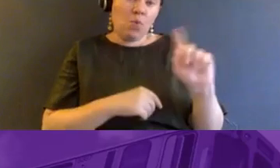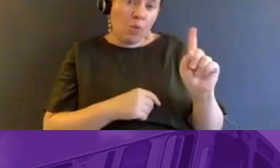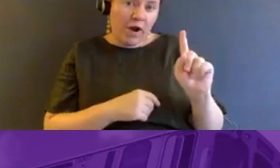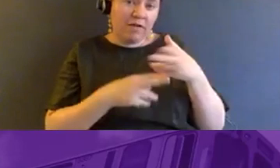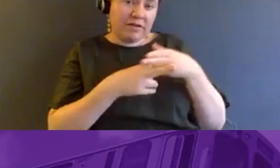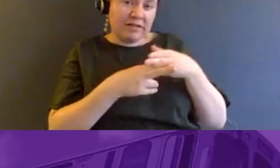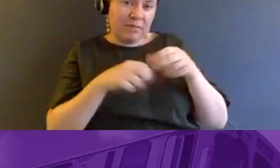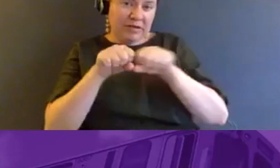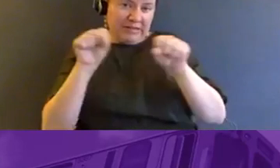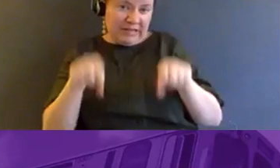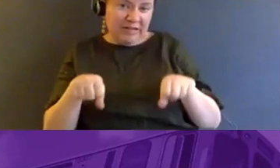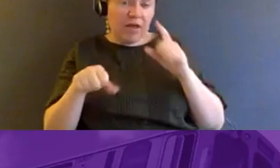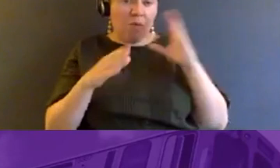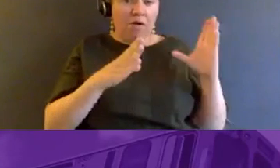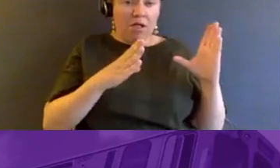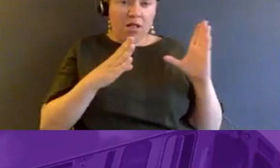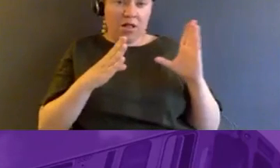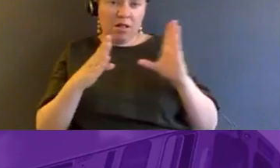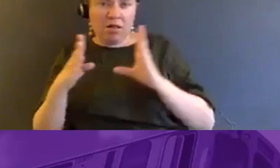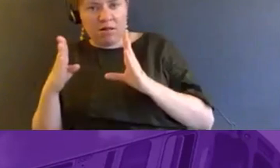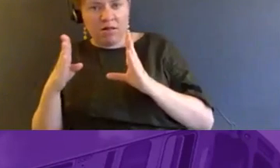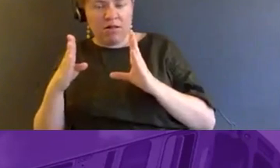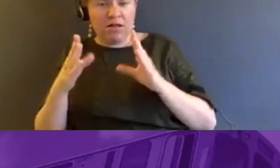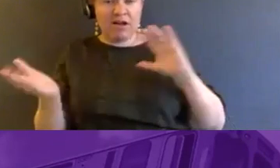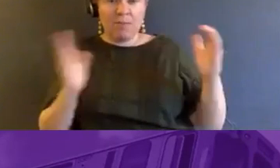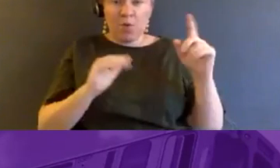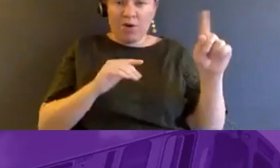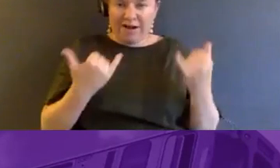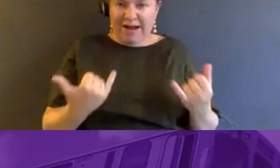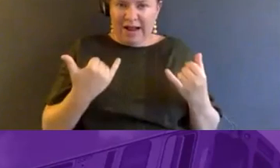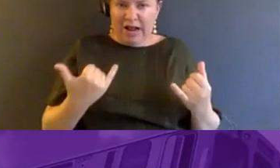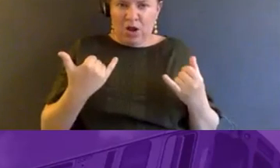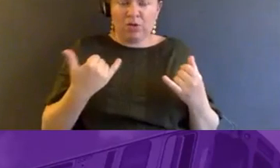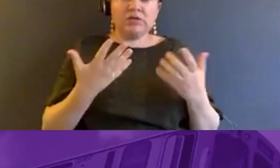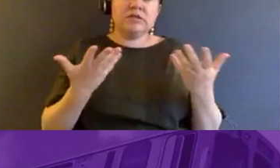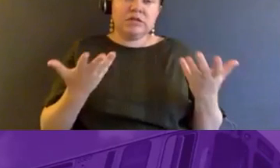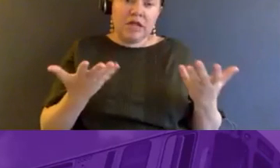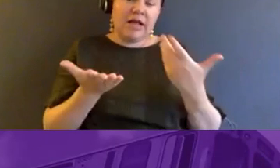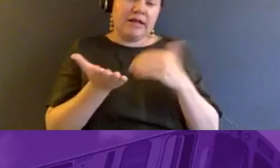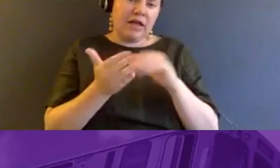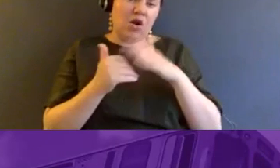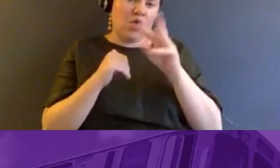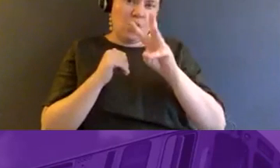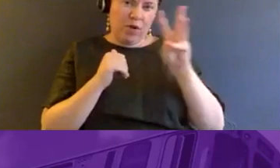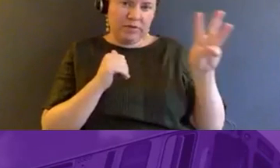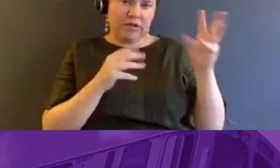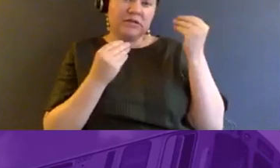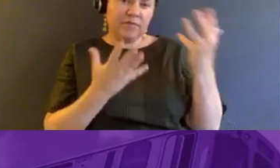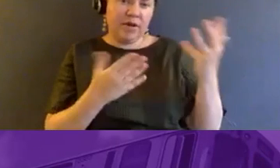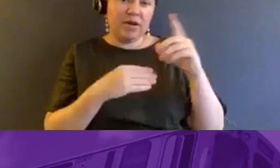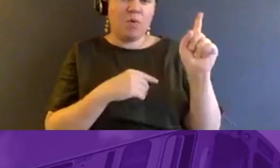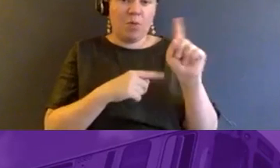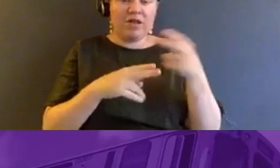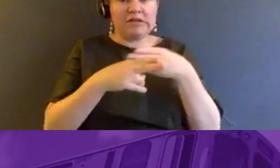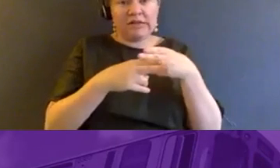they will shift compared to where they are today in some cases. Again, on our website, there is information about the temporary